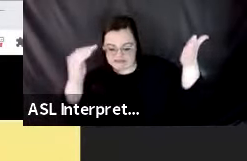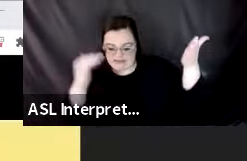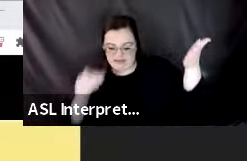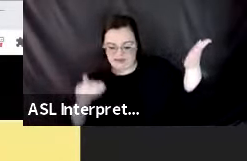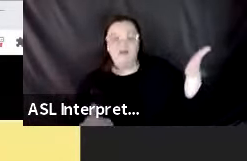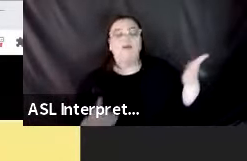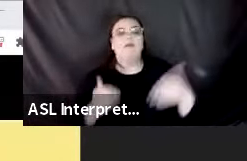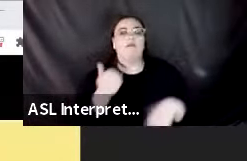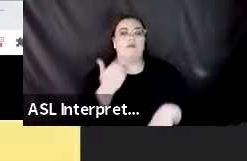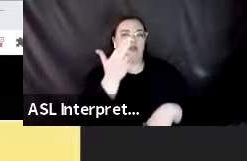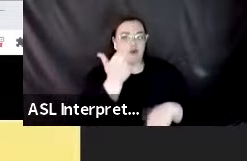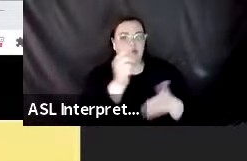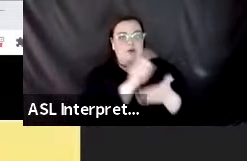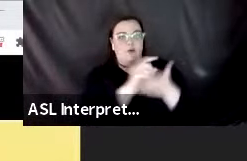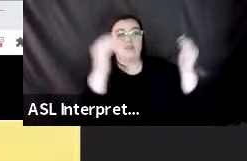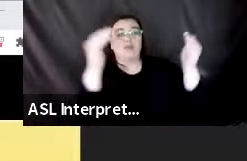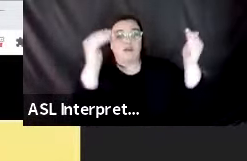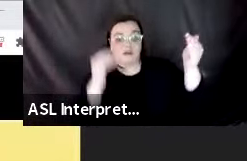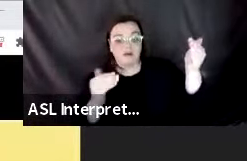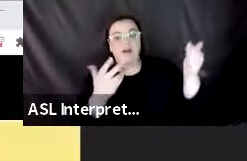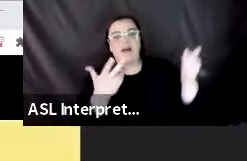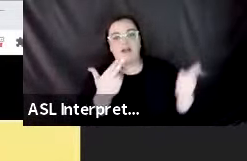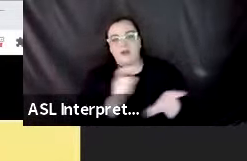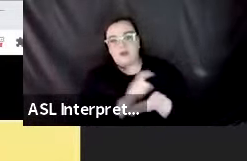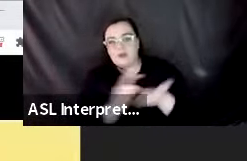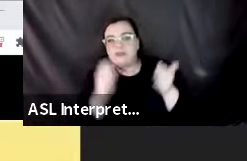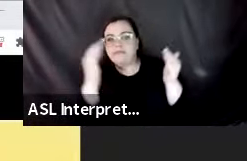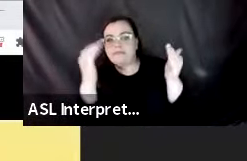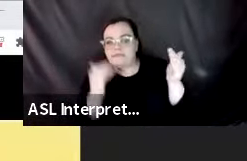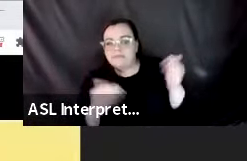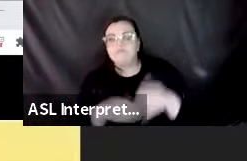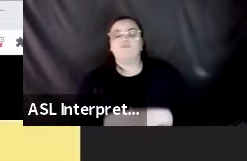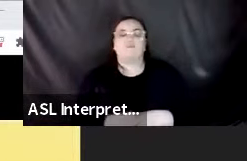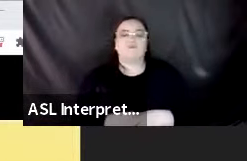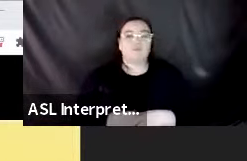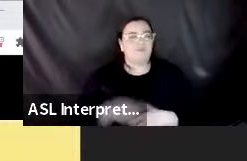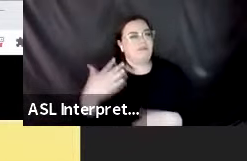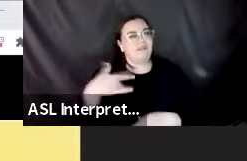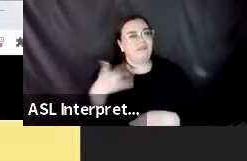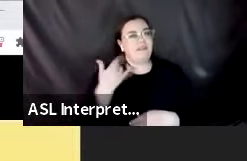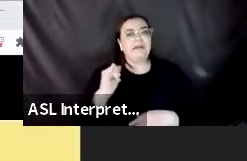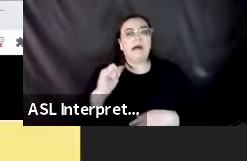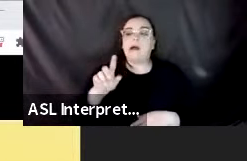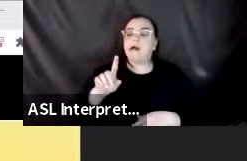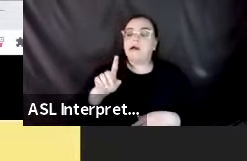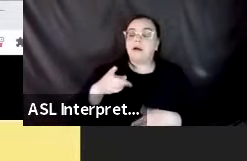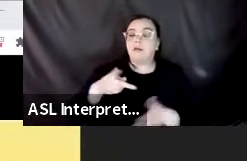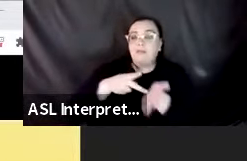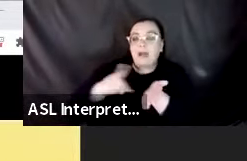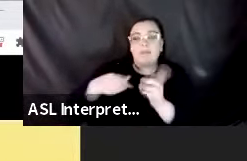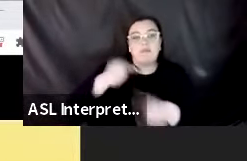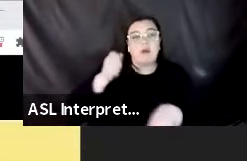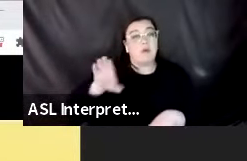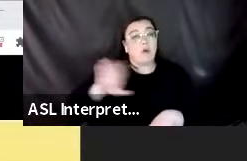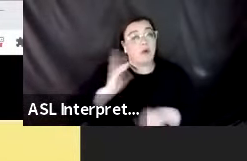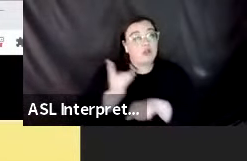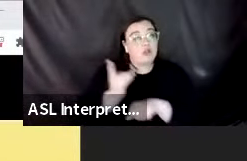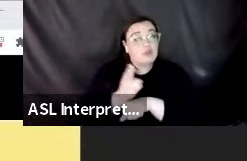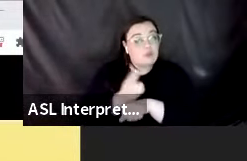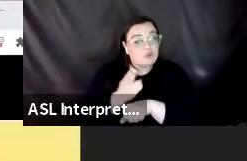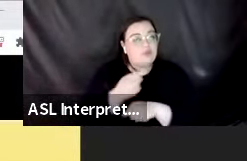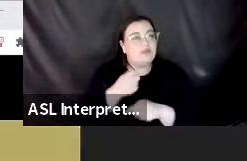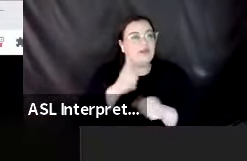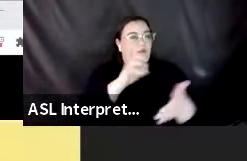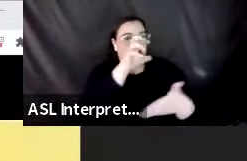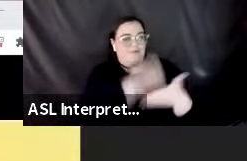payment. So you can think of it like a down payment on use that they will subtract from your use payment during that 13-week